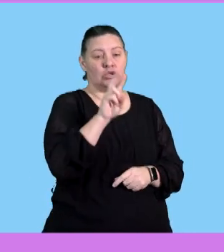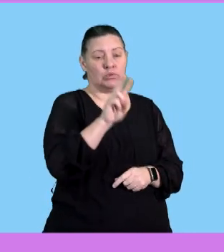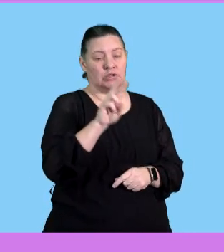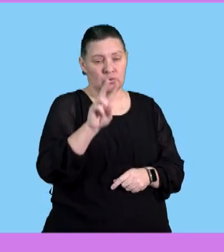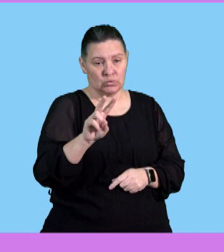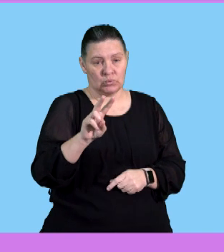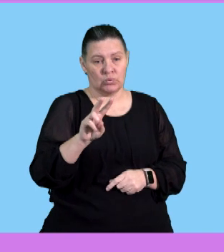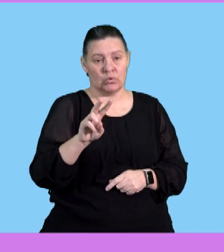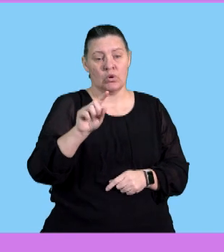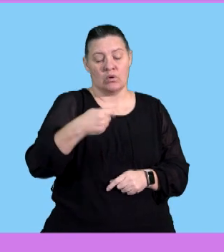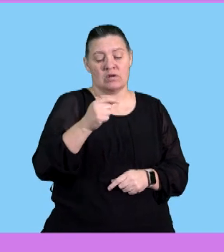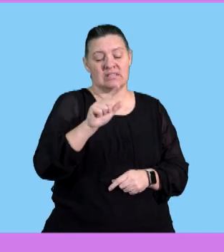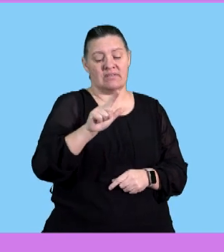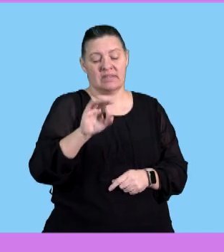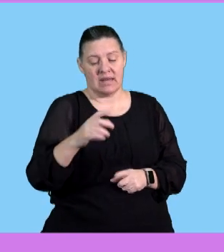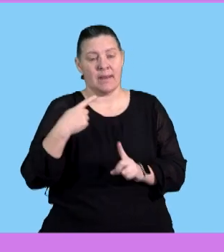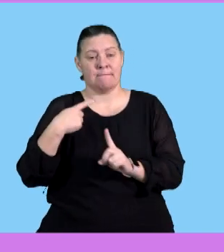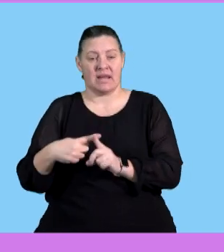35.22 plus